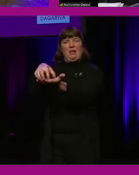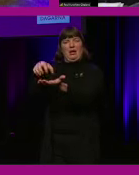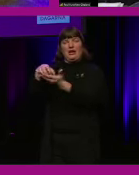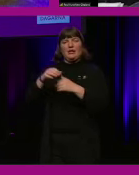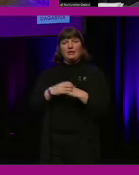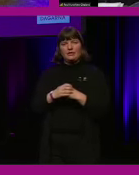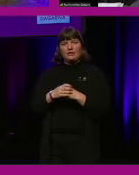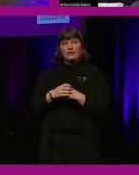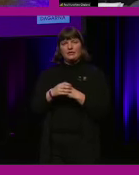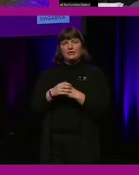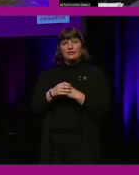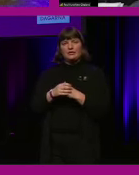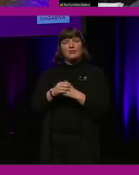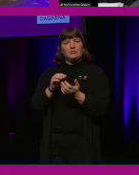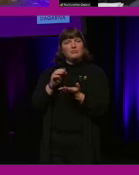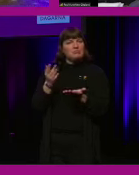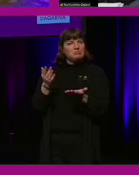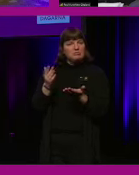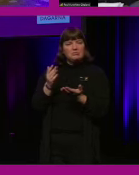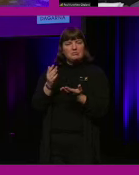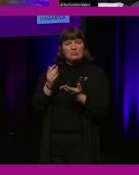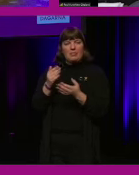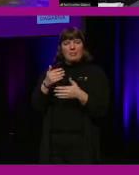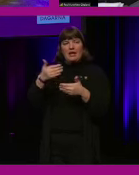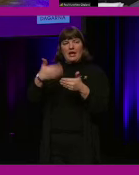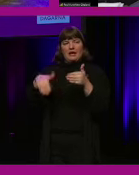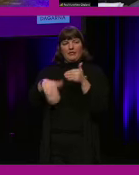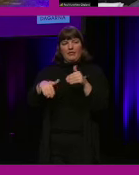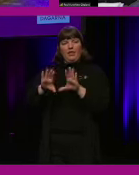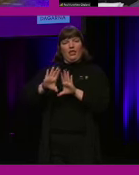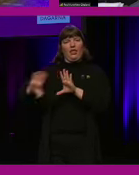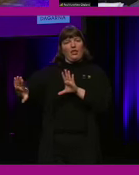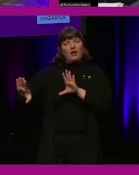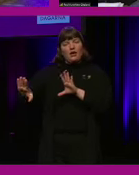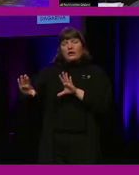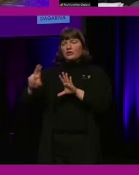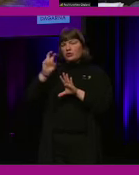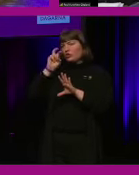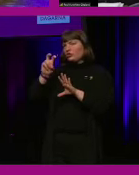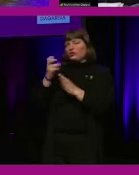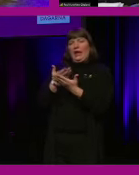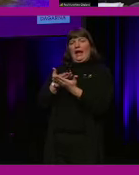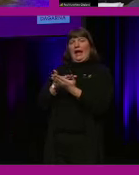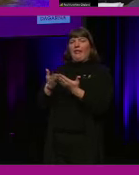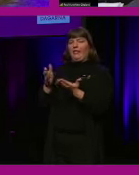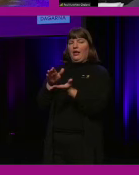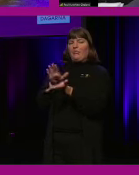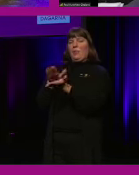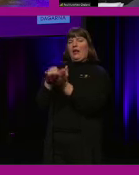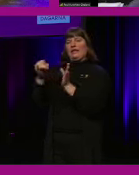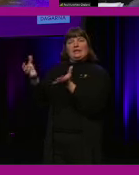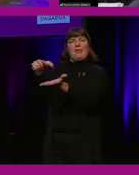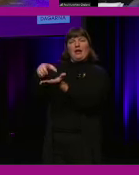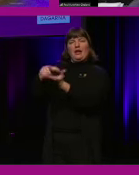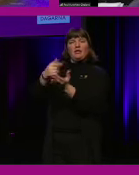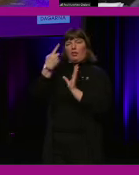of society who are often barely visible, and sometimes they are unpopular members of society. So it seems to me